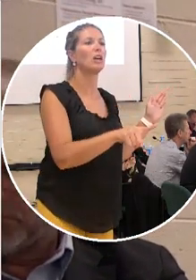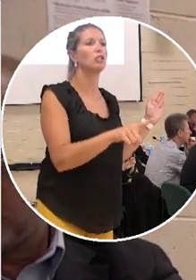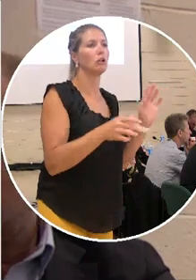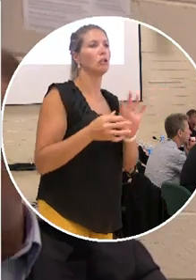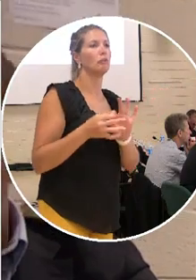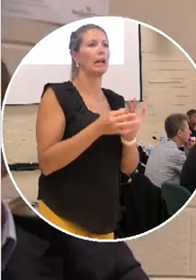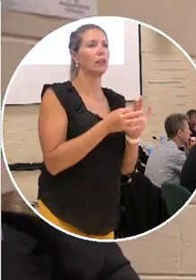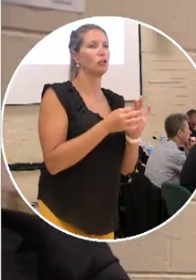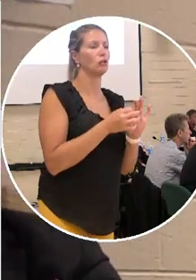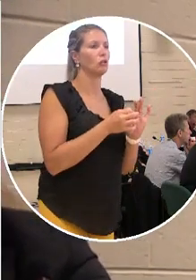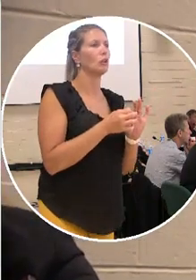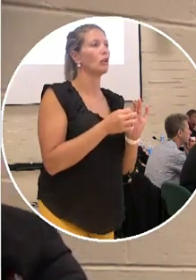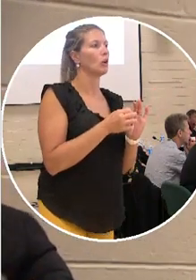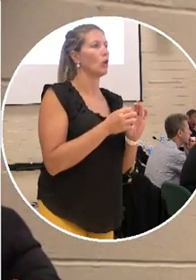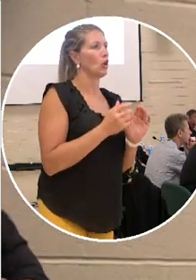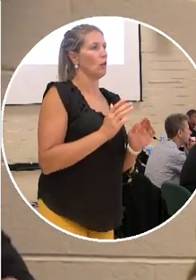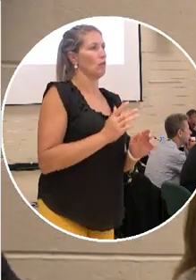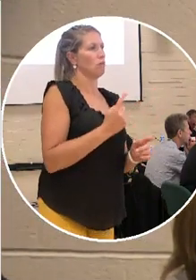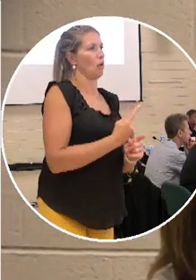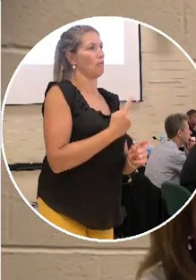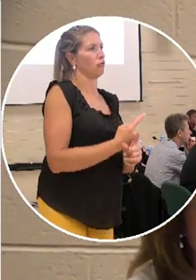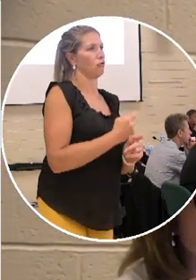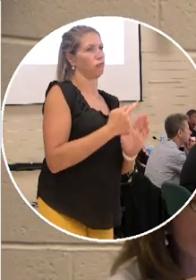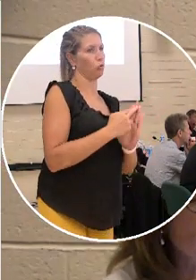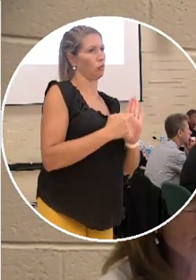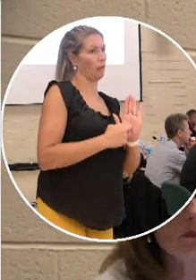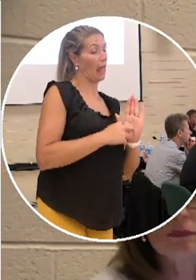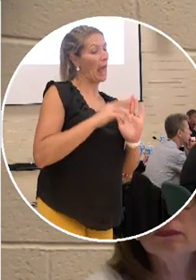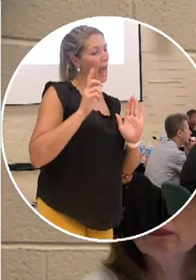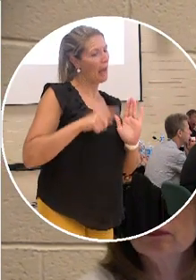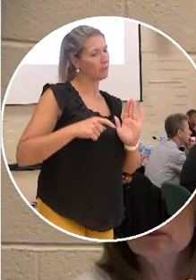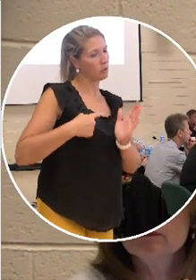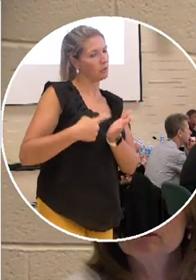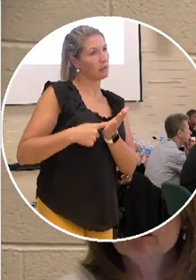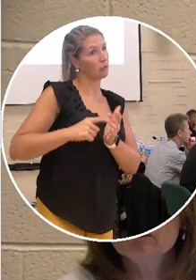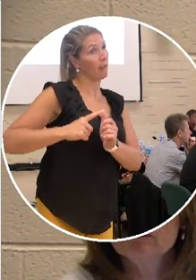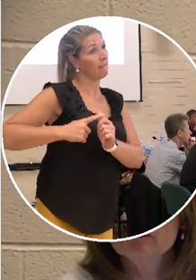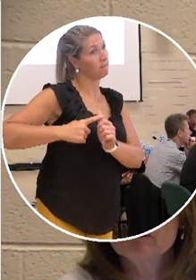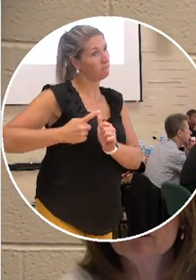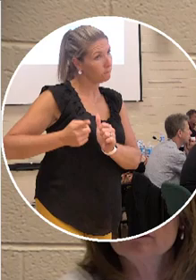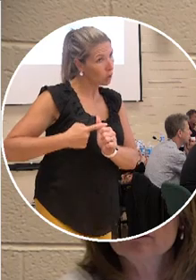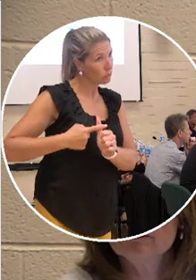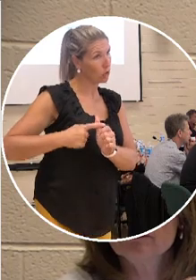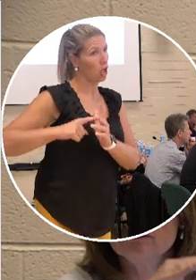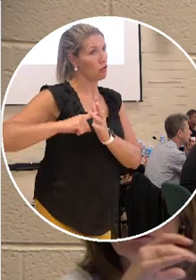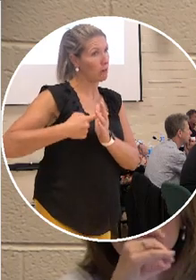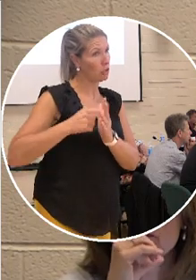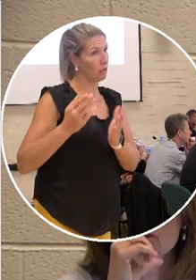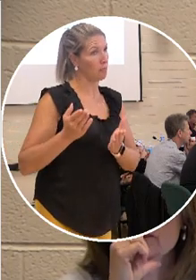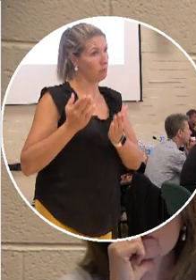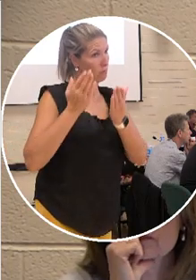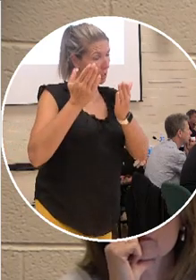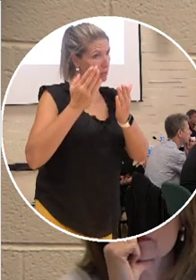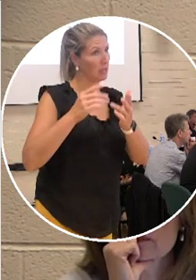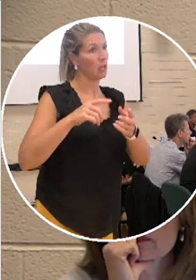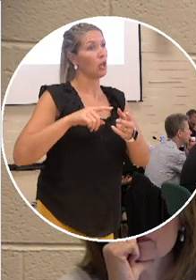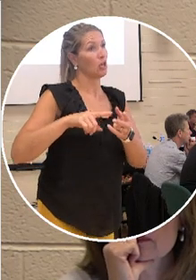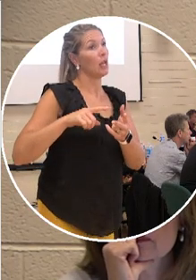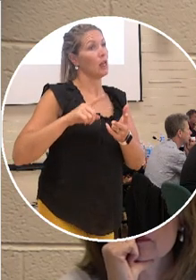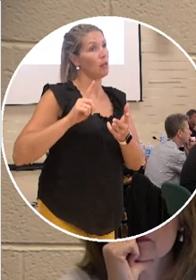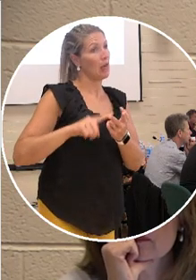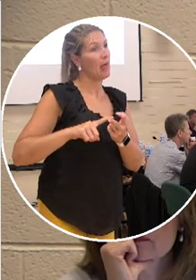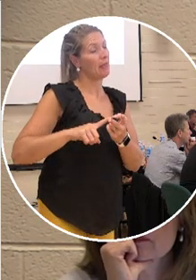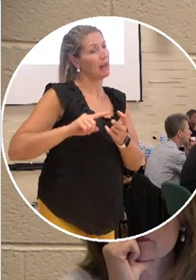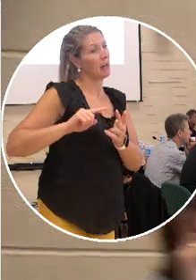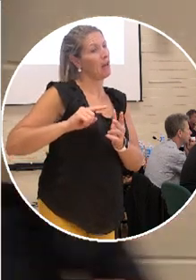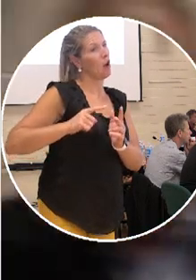of Order, is that you get to speak to the original motion once, you can speak to the amendment once, but once you've